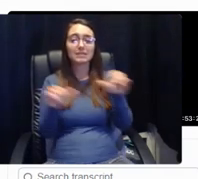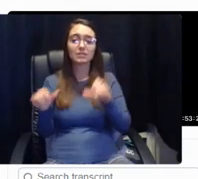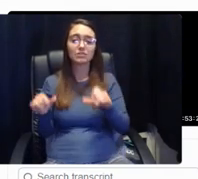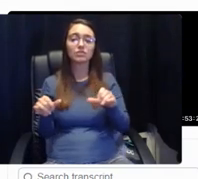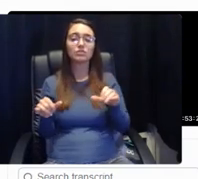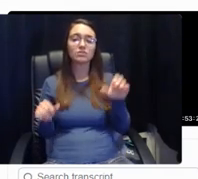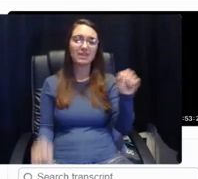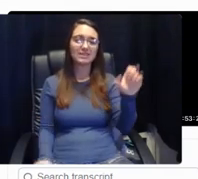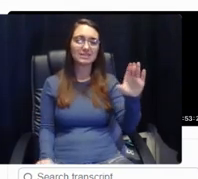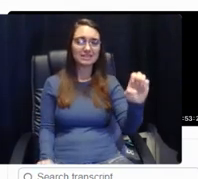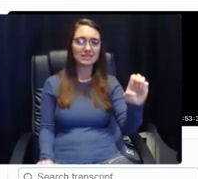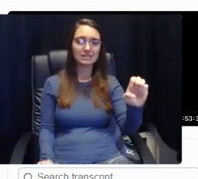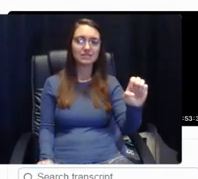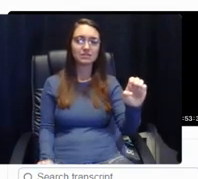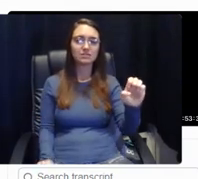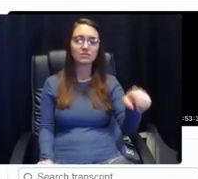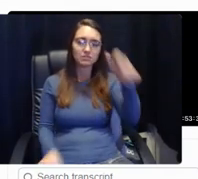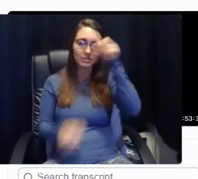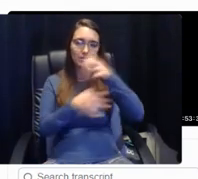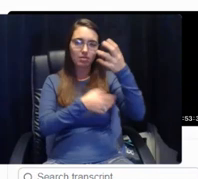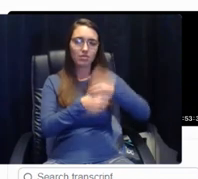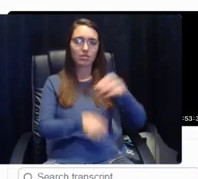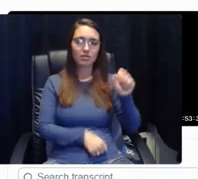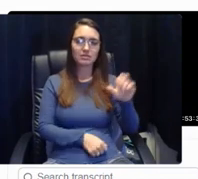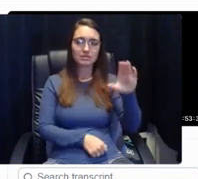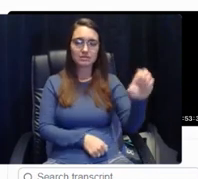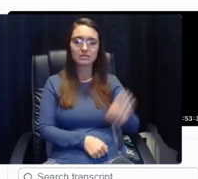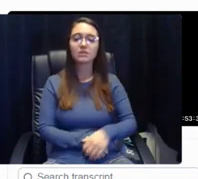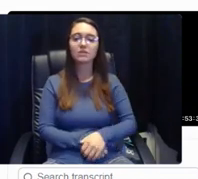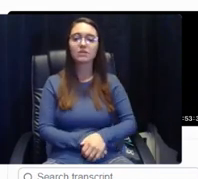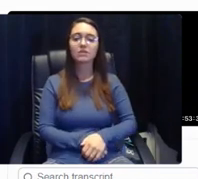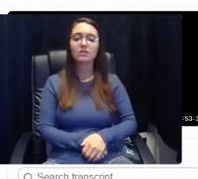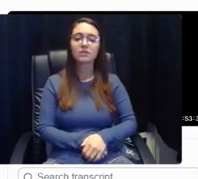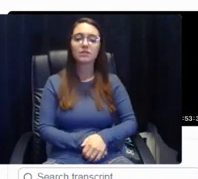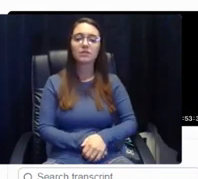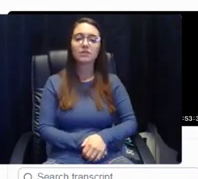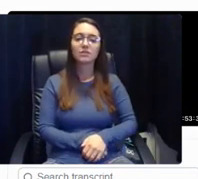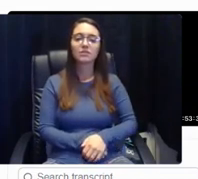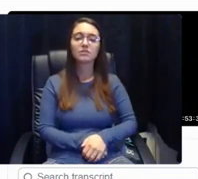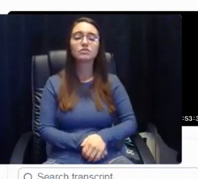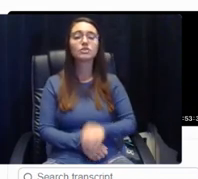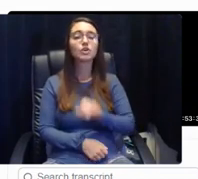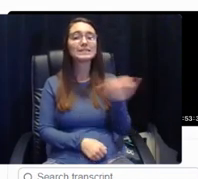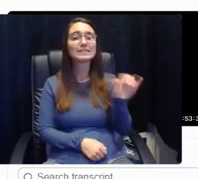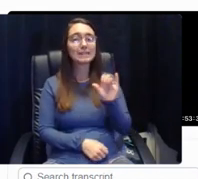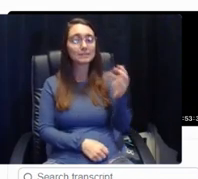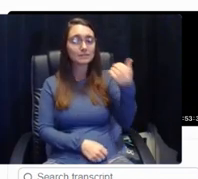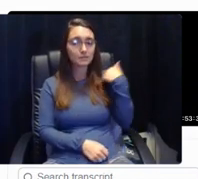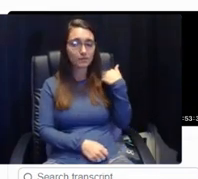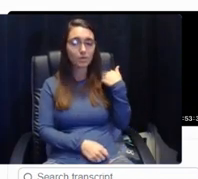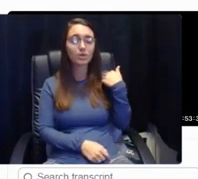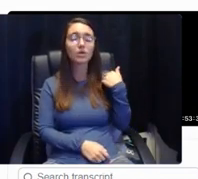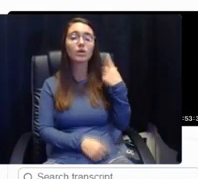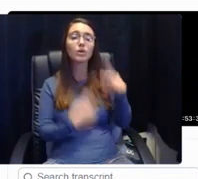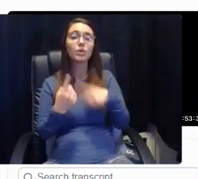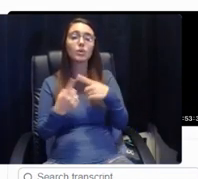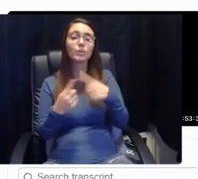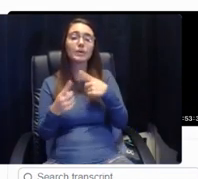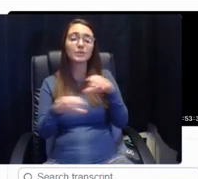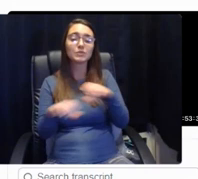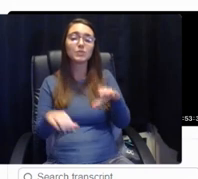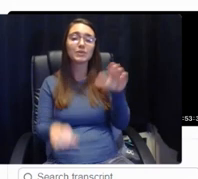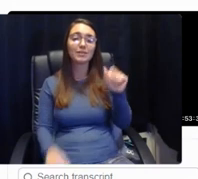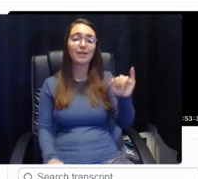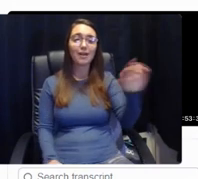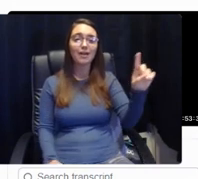electrodes. So just like previously, when you're doing the acid-base